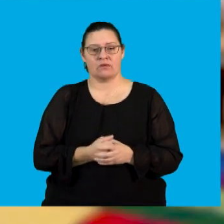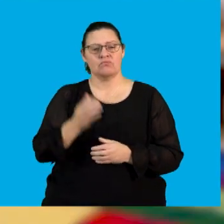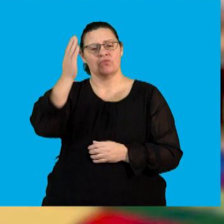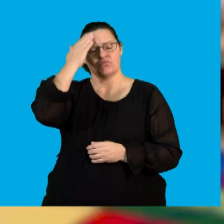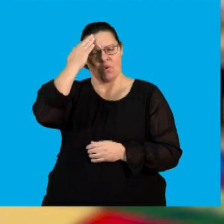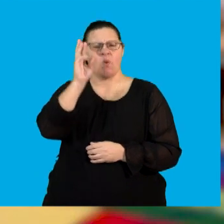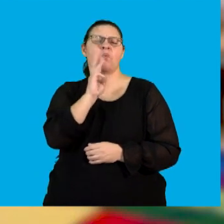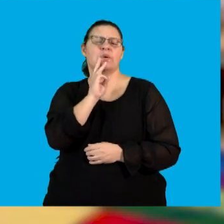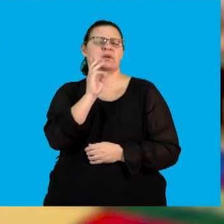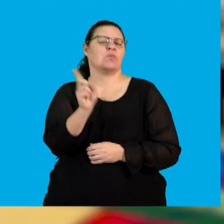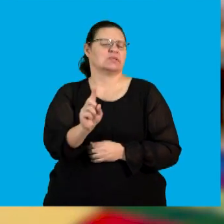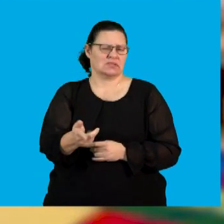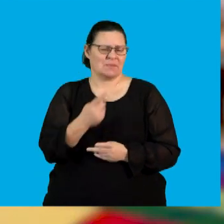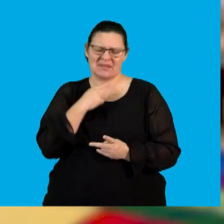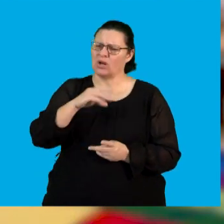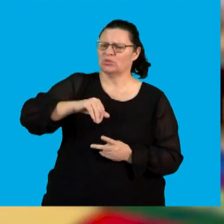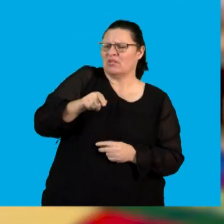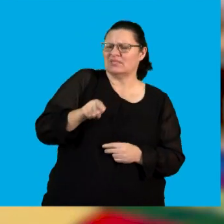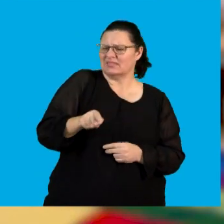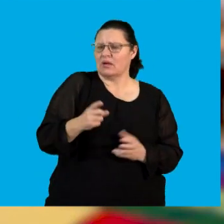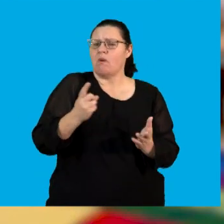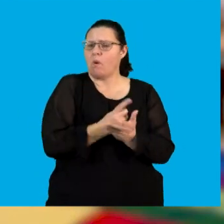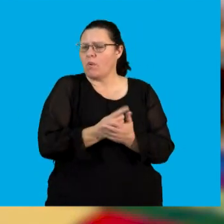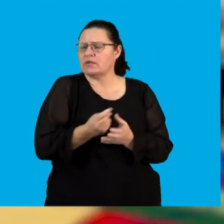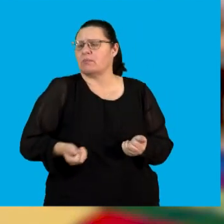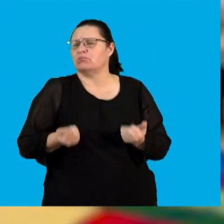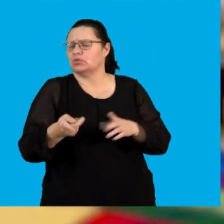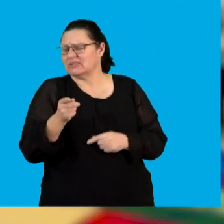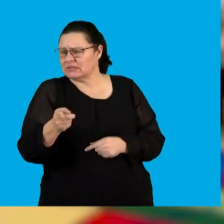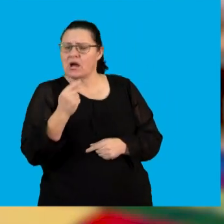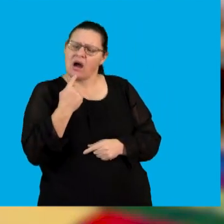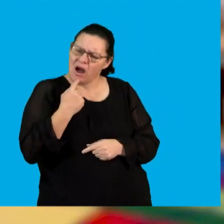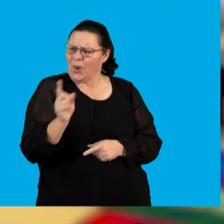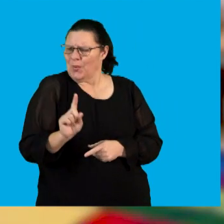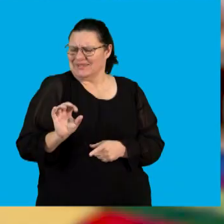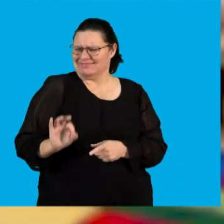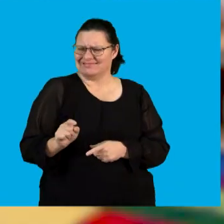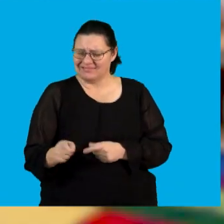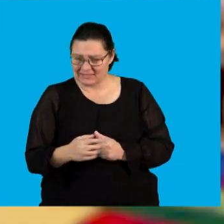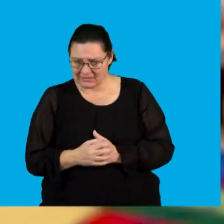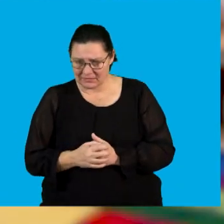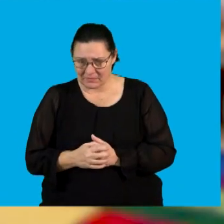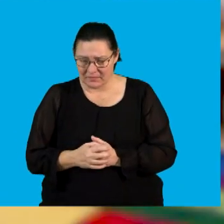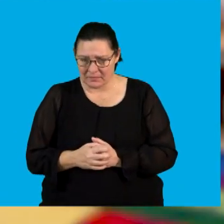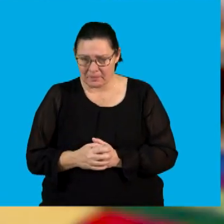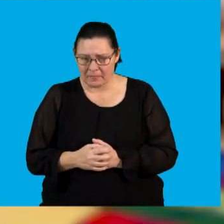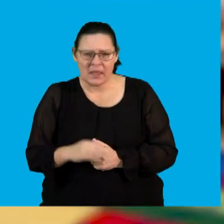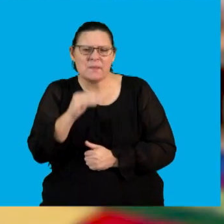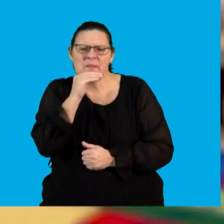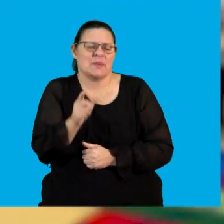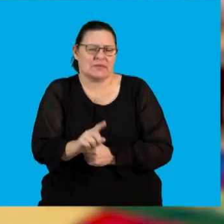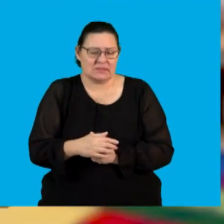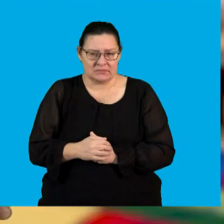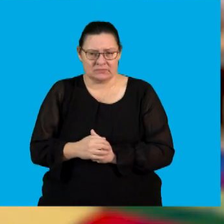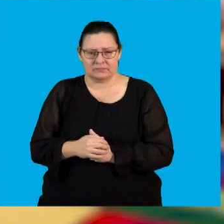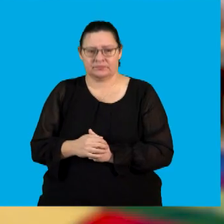So we do know what water is, but then now what about salt that is always going to be produced when we are reacting an acid and a base? What do we